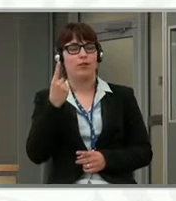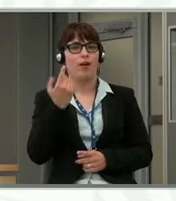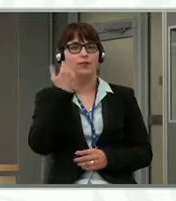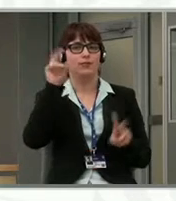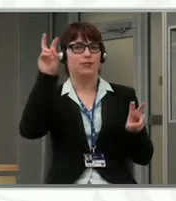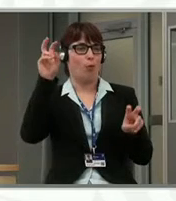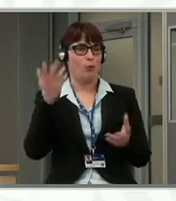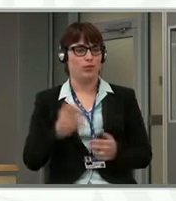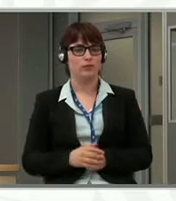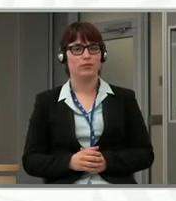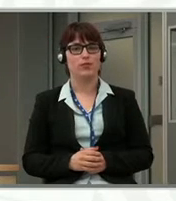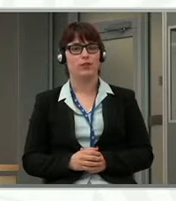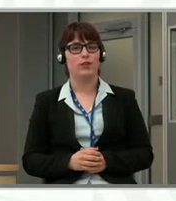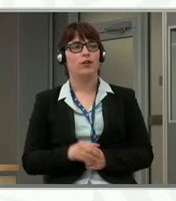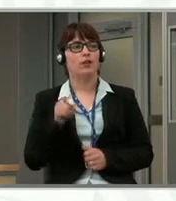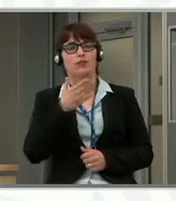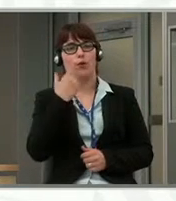That's not just a motto.